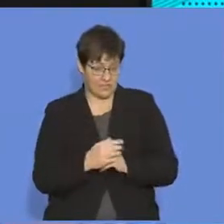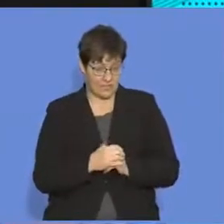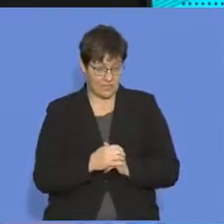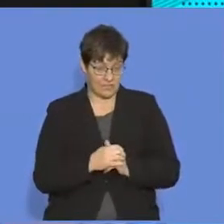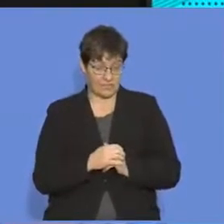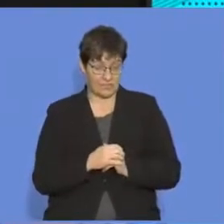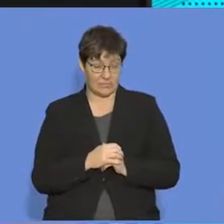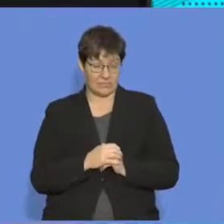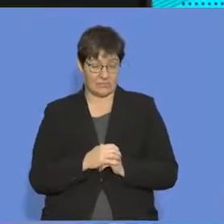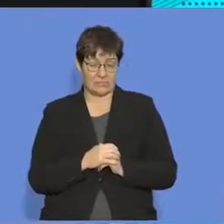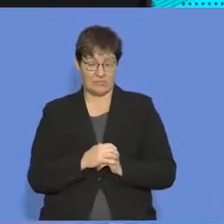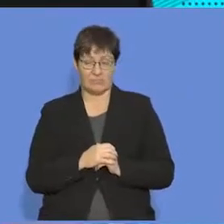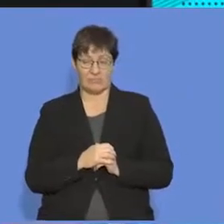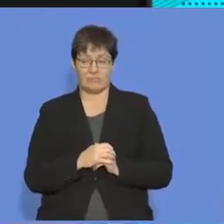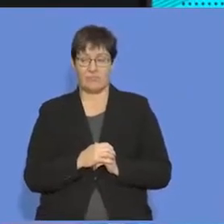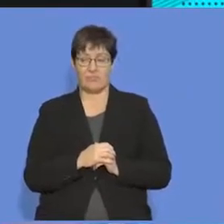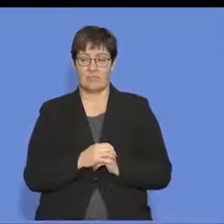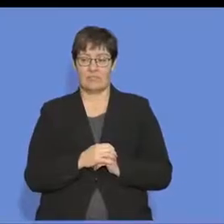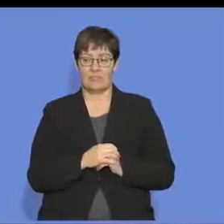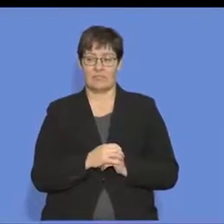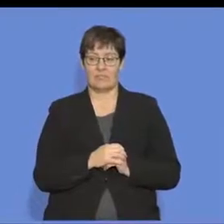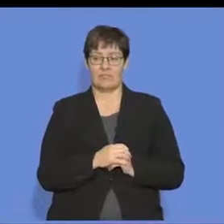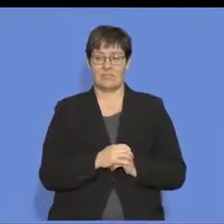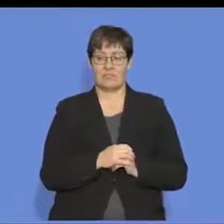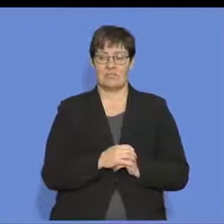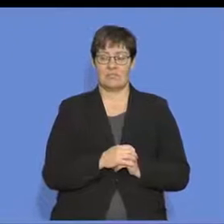together? Fantastic.